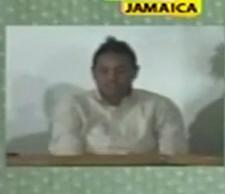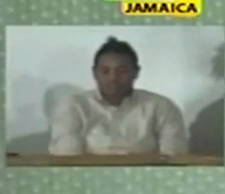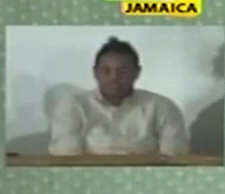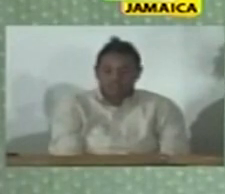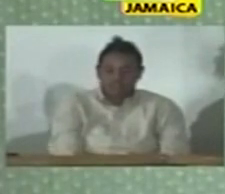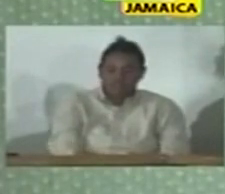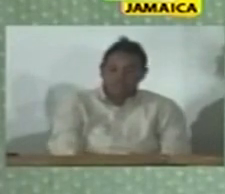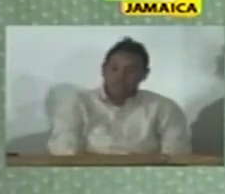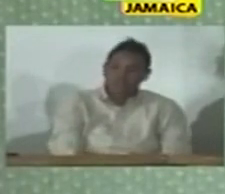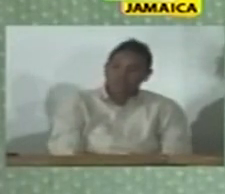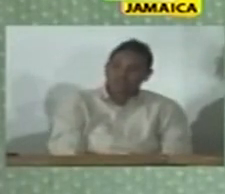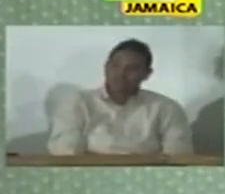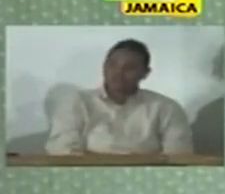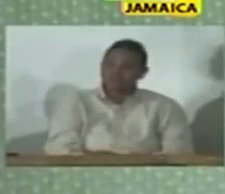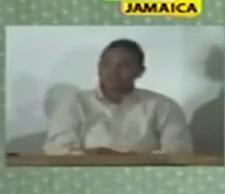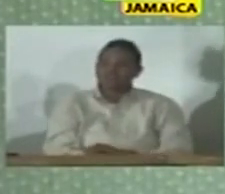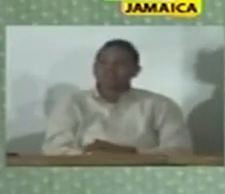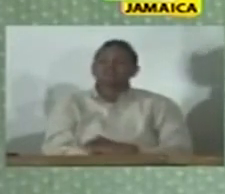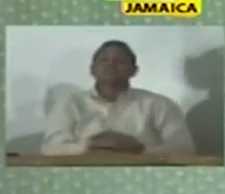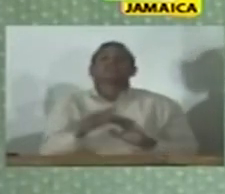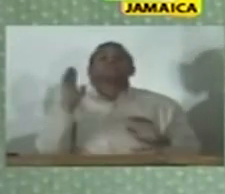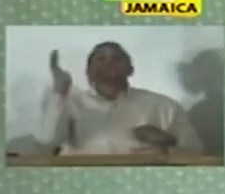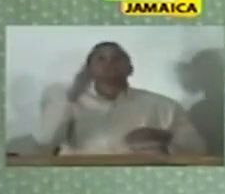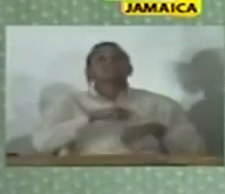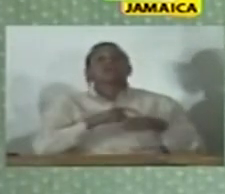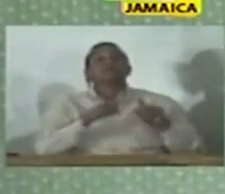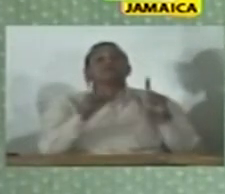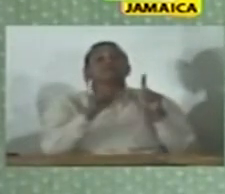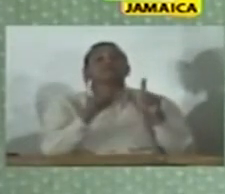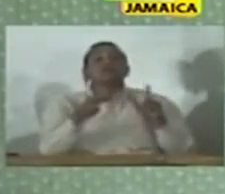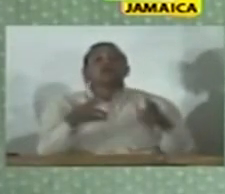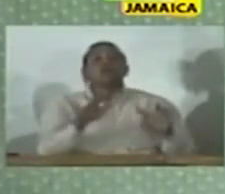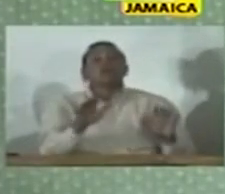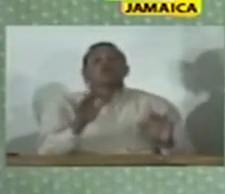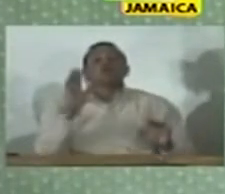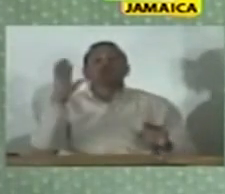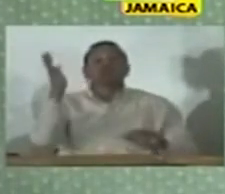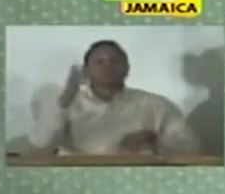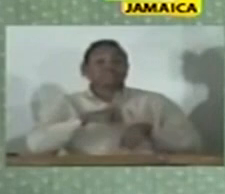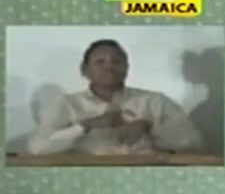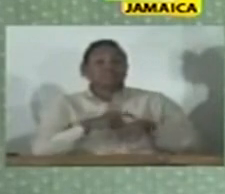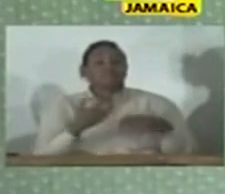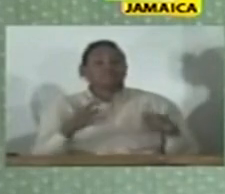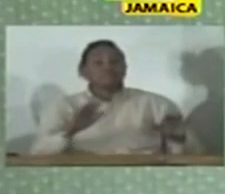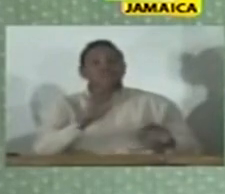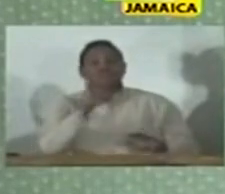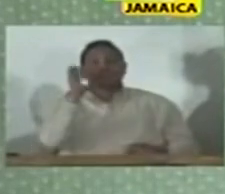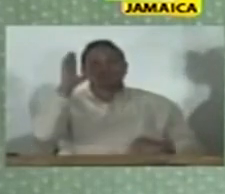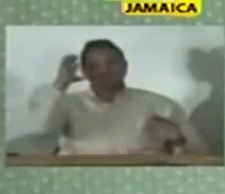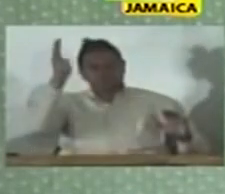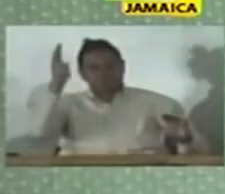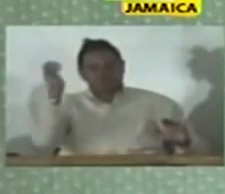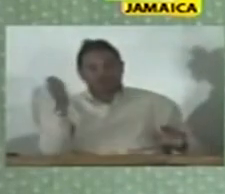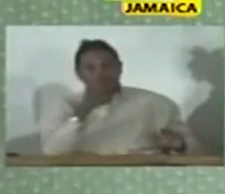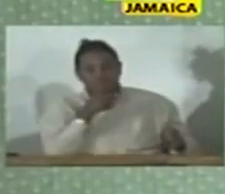The Speaker's time has expired. The question is that the Speaker be given time to complete his presentation. All in